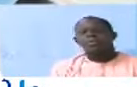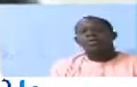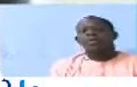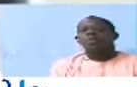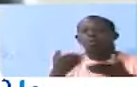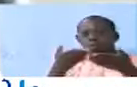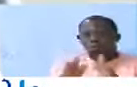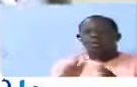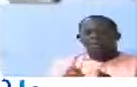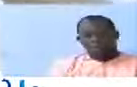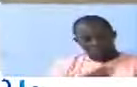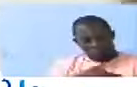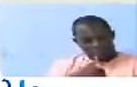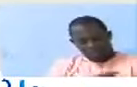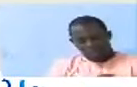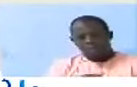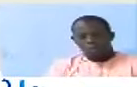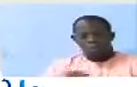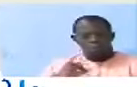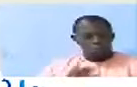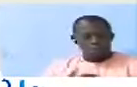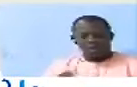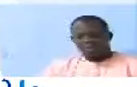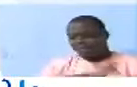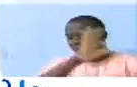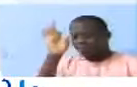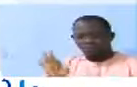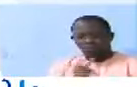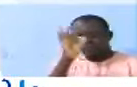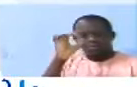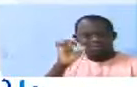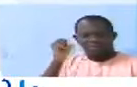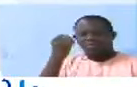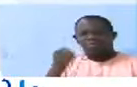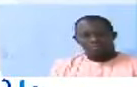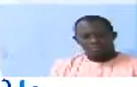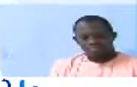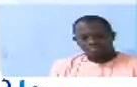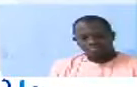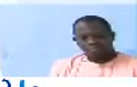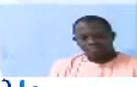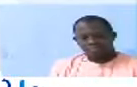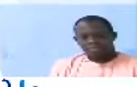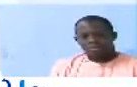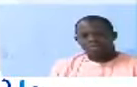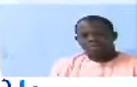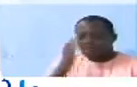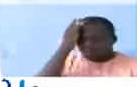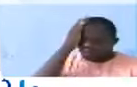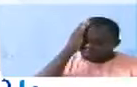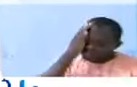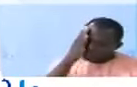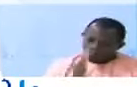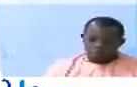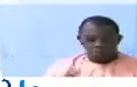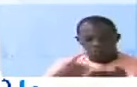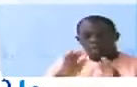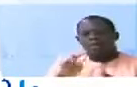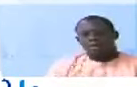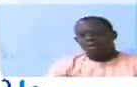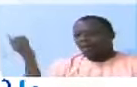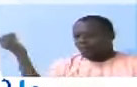they treated those women was unspeakable. They were seriously beaten.